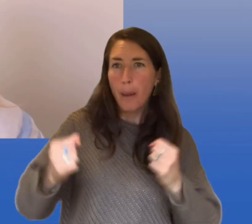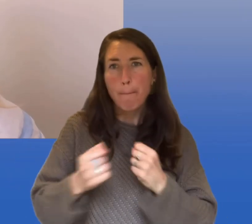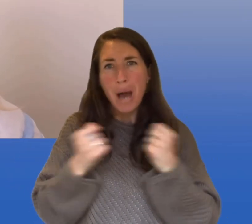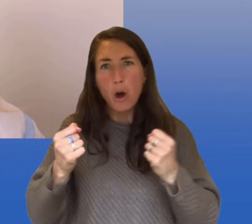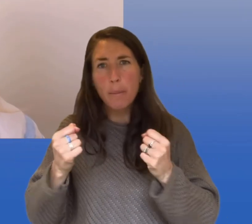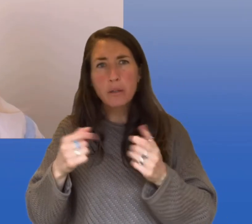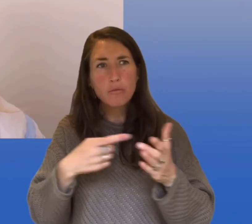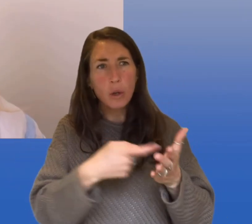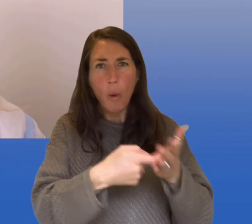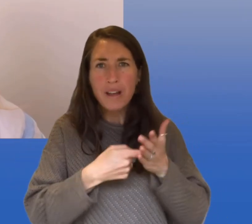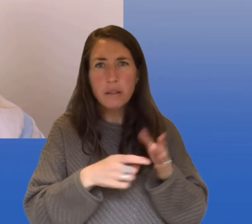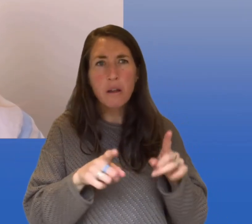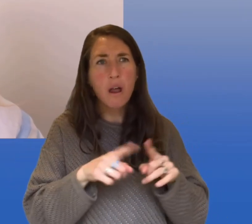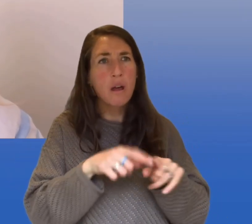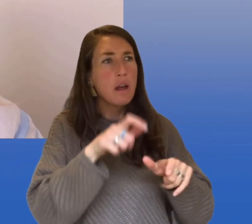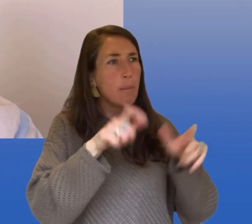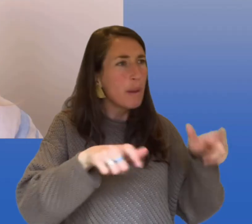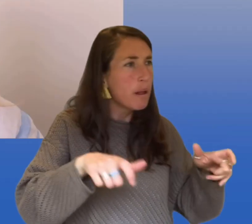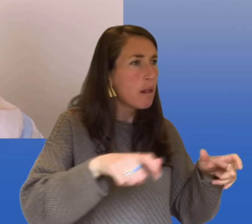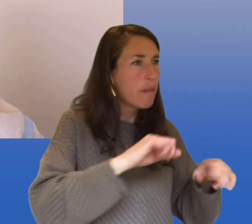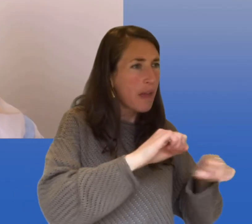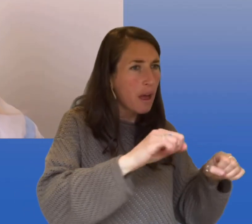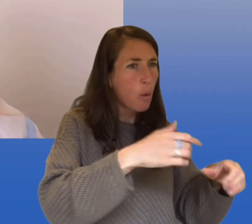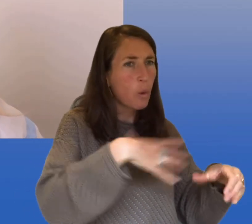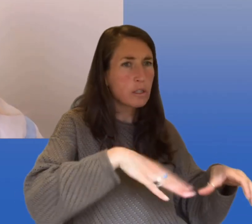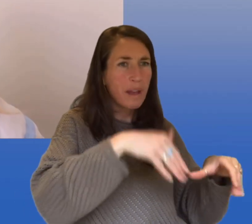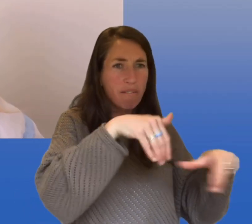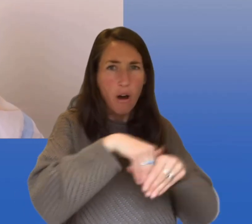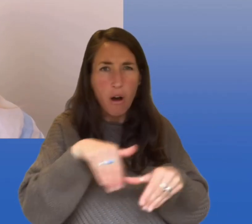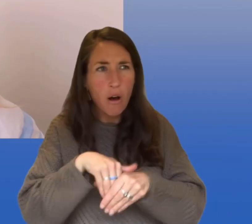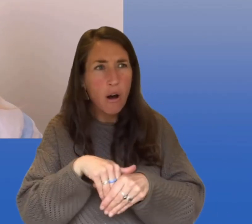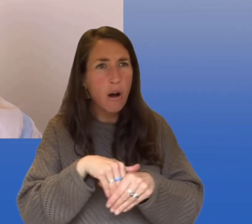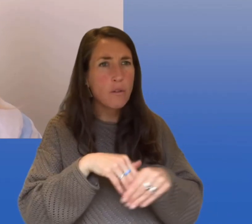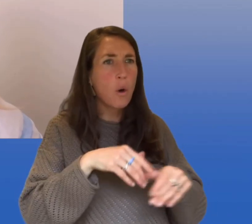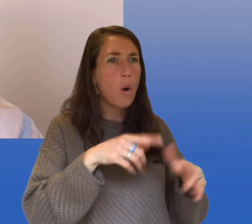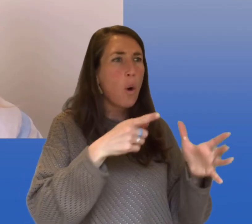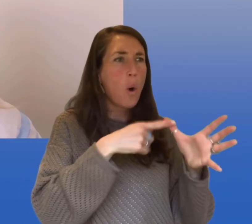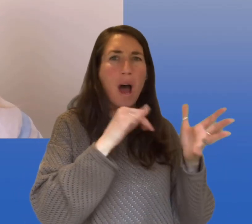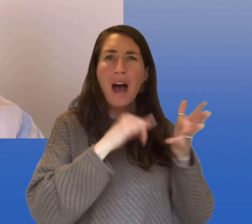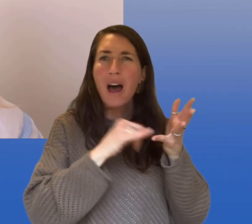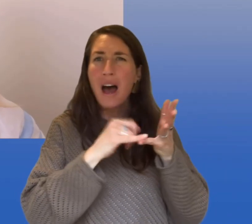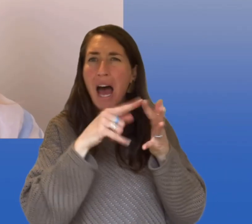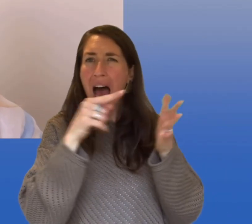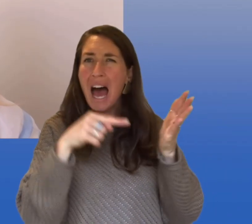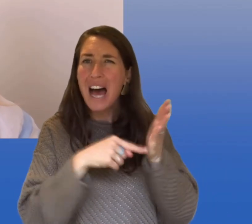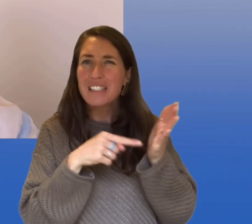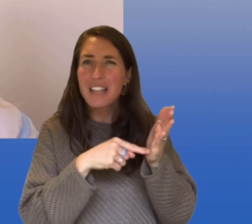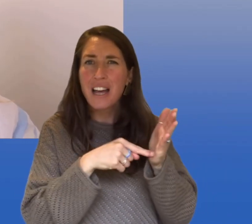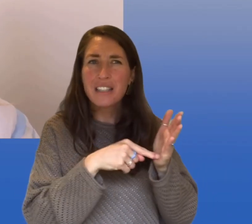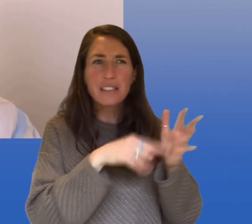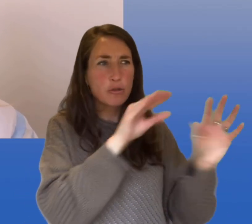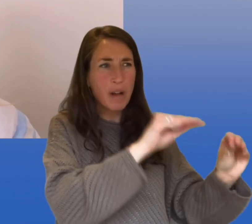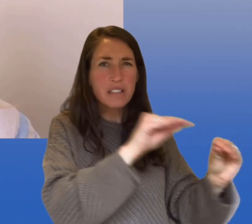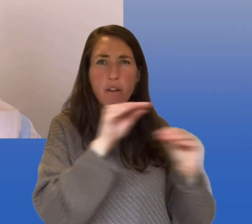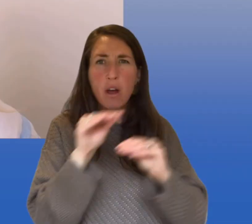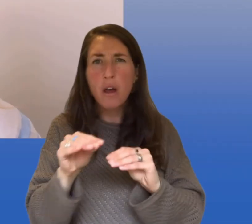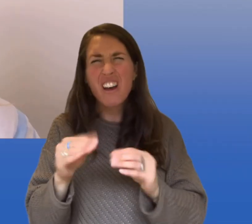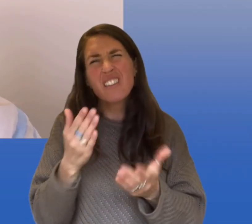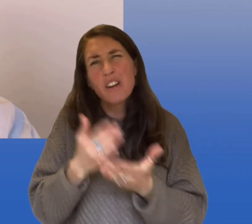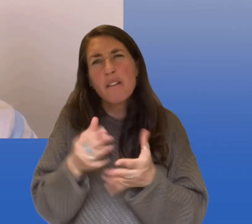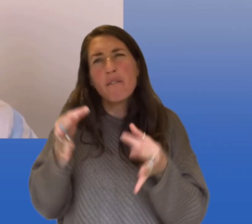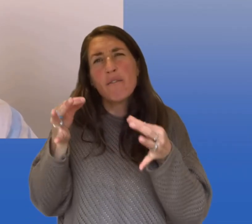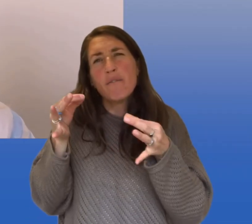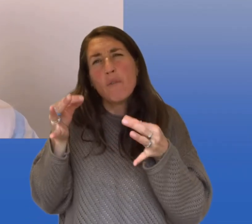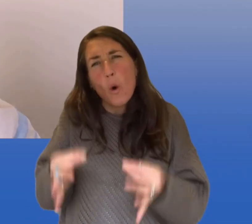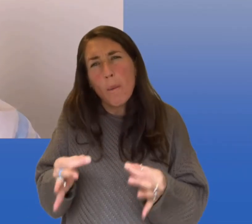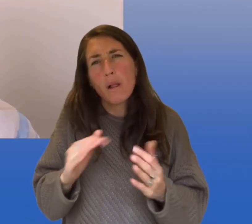like asset transfer requests, participation requests, and that's quite a formal sort of yes or no report. You know,